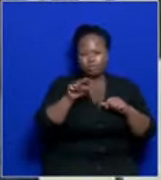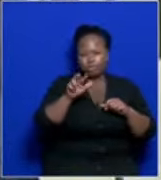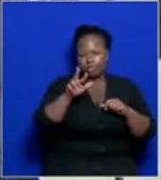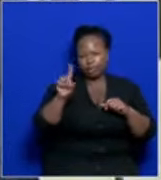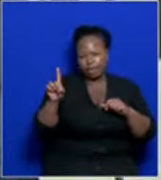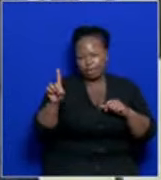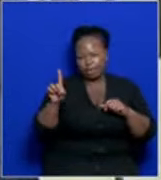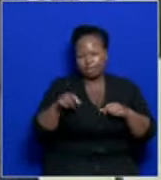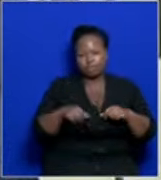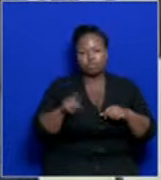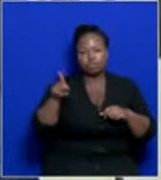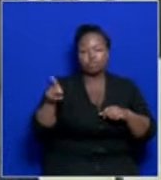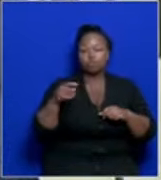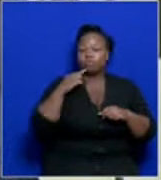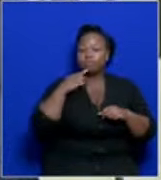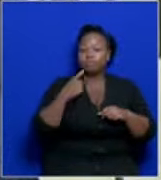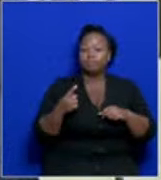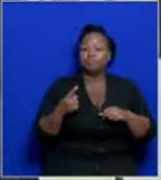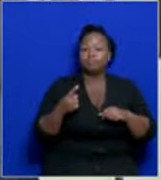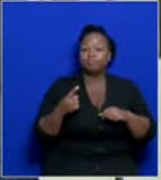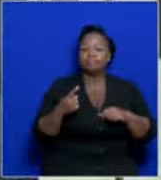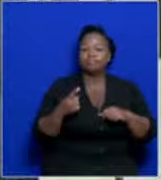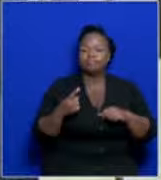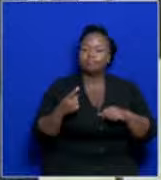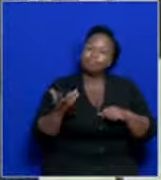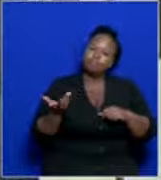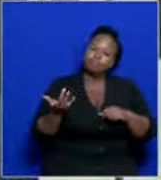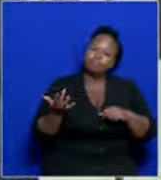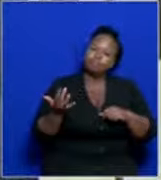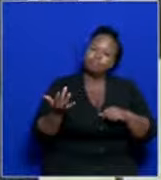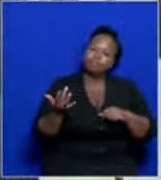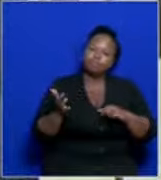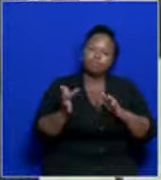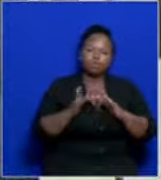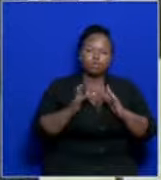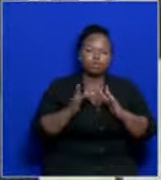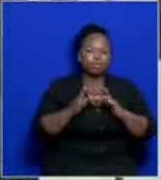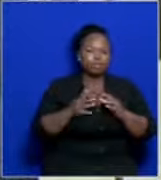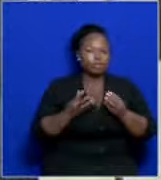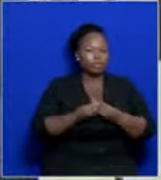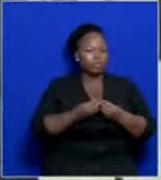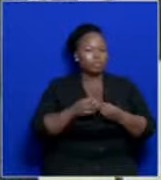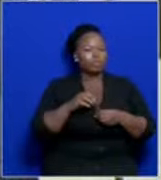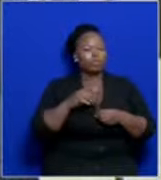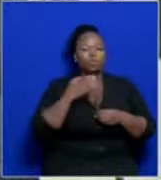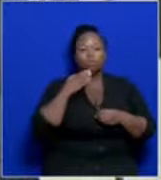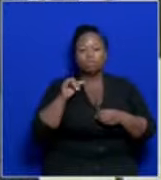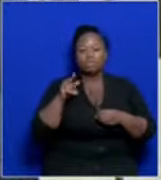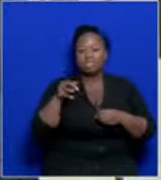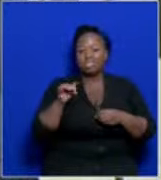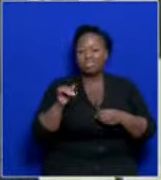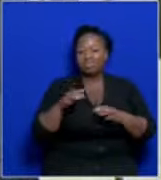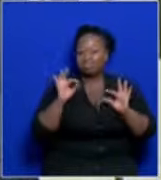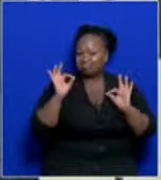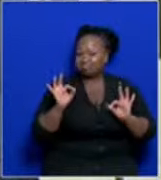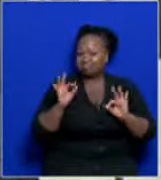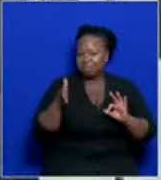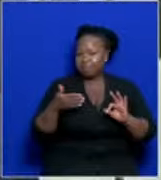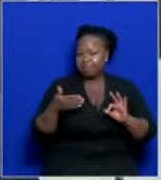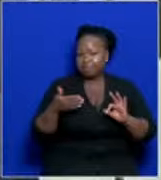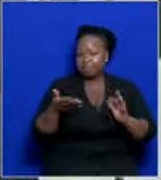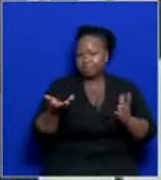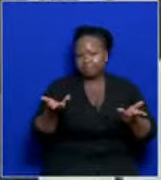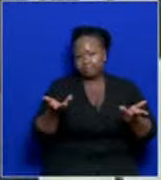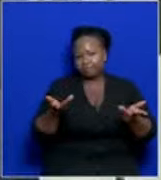relate contact that was had with Warrant Officer Saki. You've got nothing official as regards what Warrant